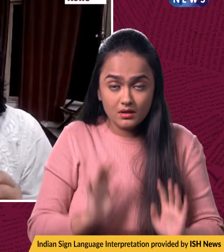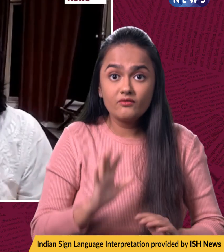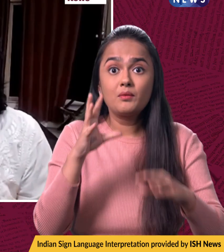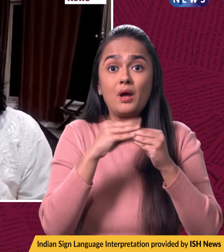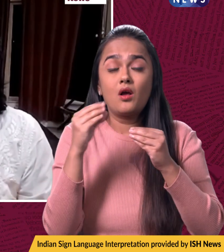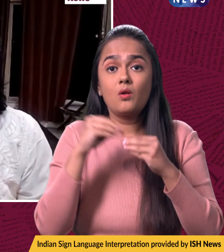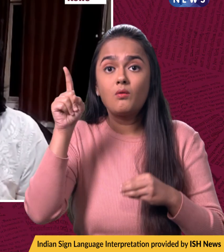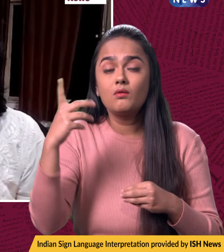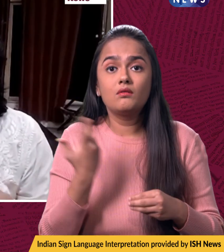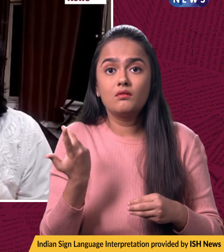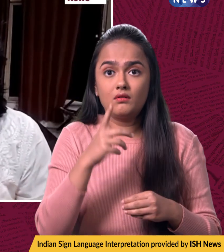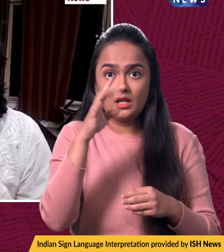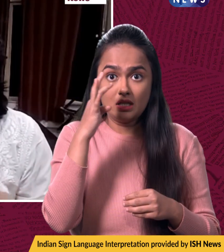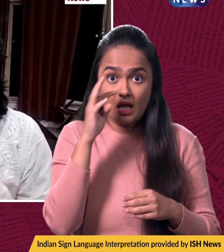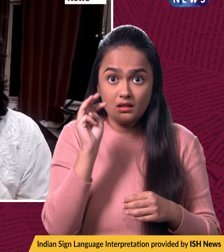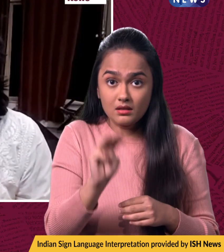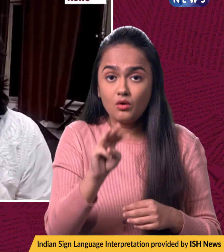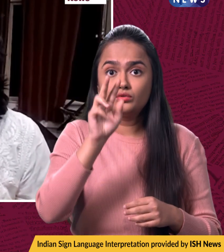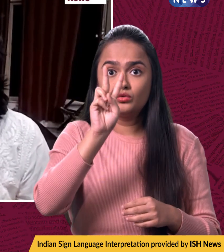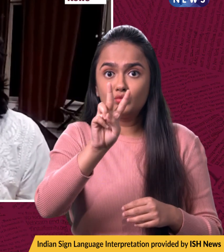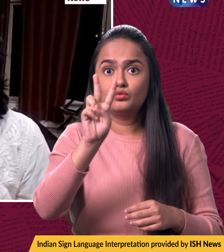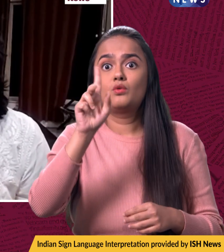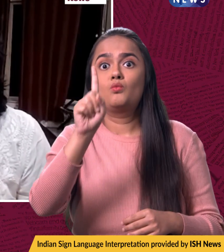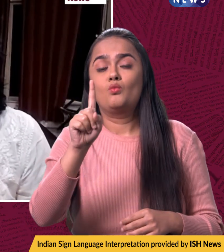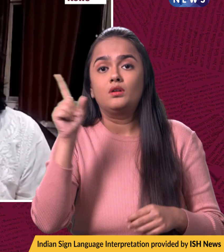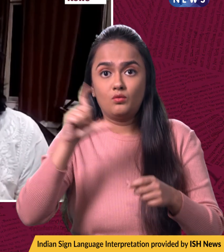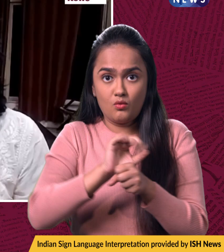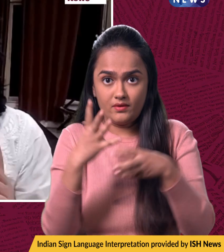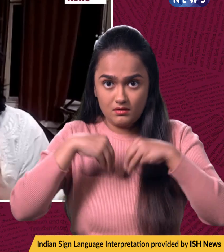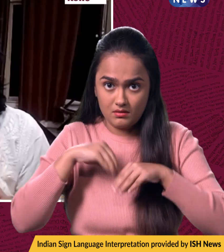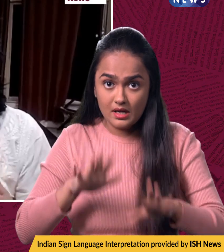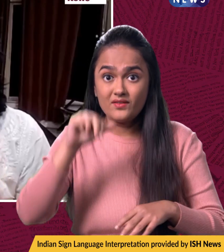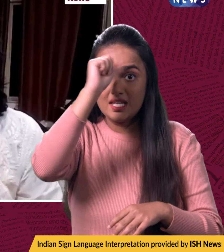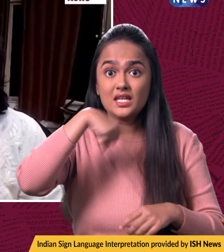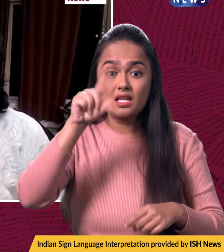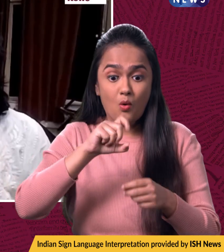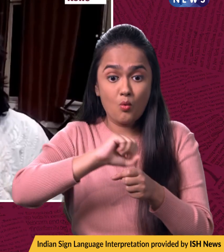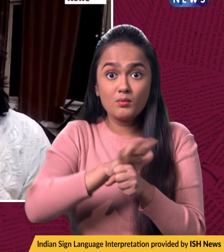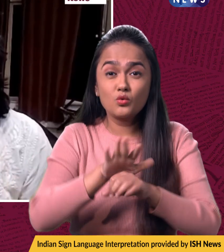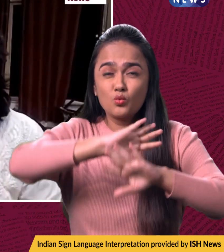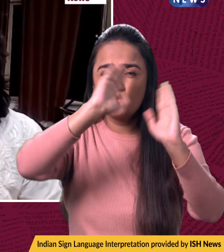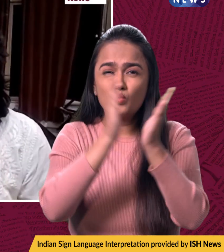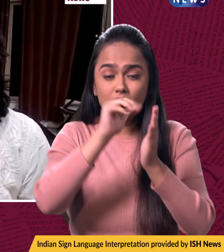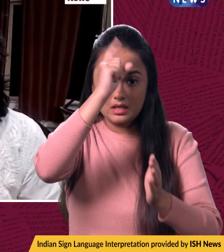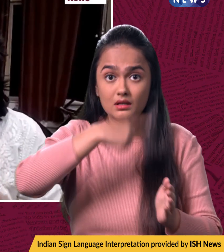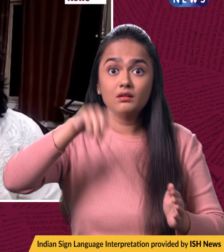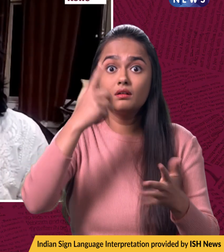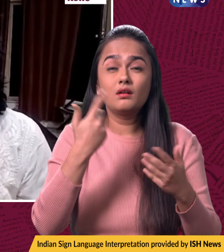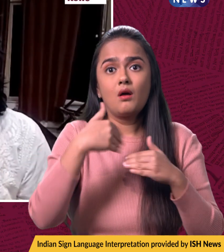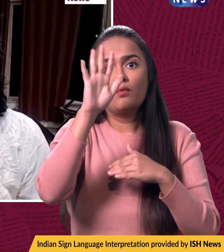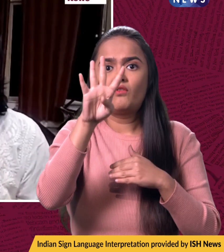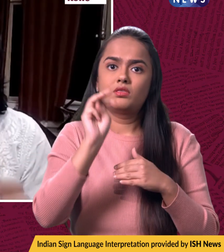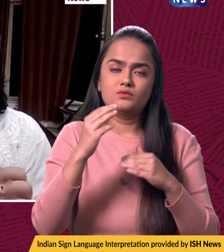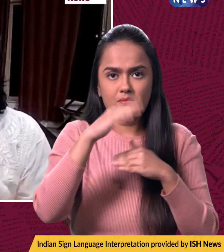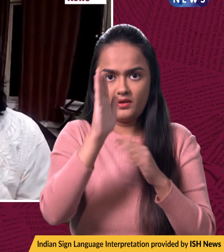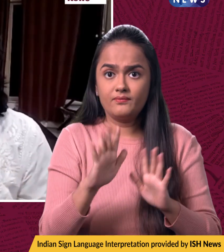cases. Bengaluru has reported 9,221 COVID cases. India's Omicron tally has now crossed the